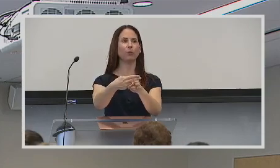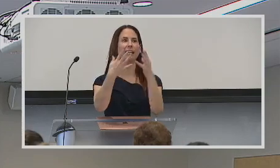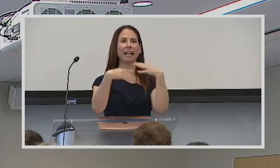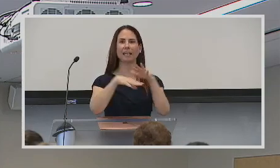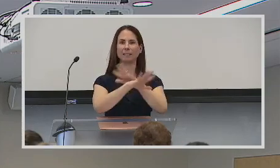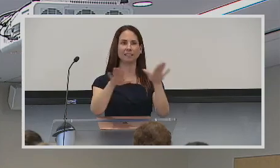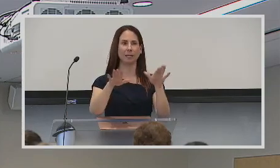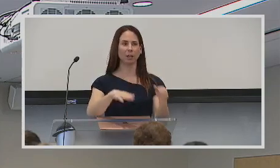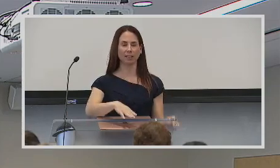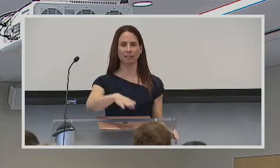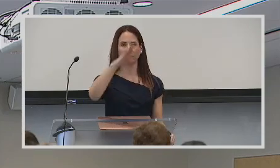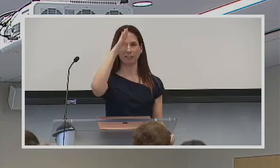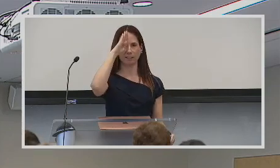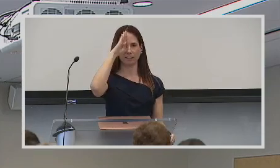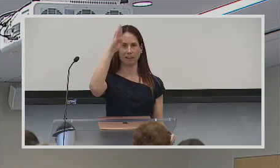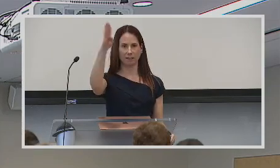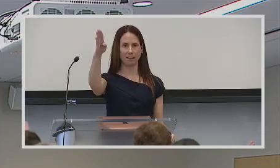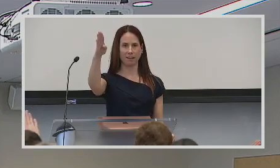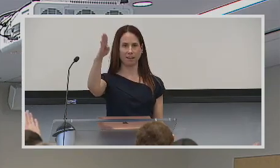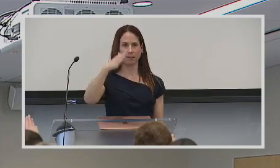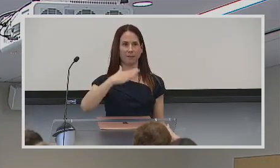So let's do that again, and I'm going to stop talking.